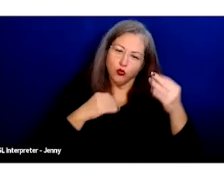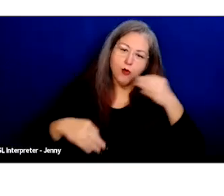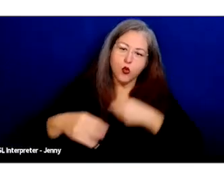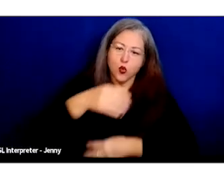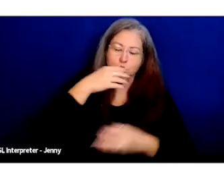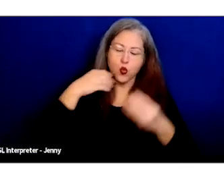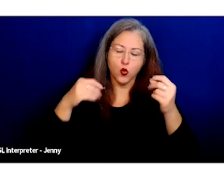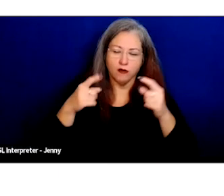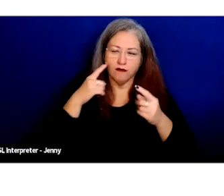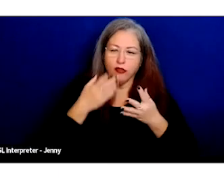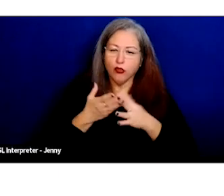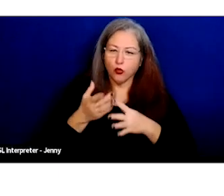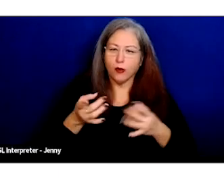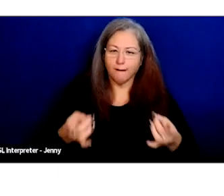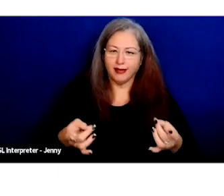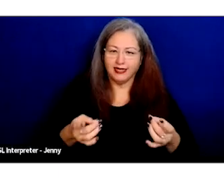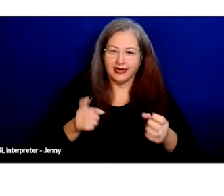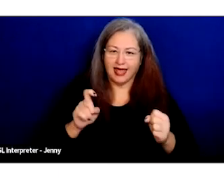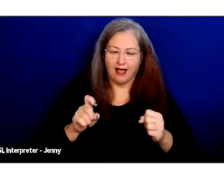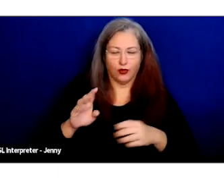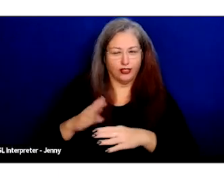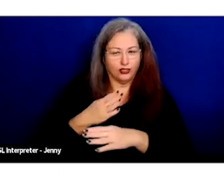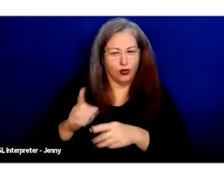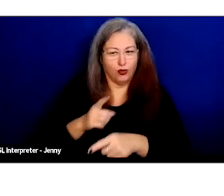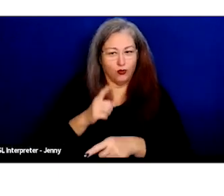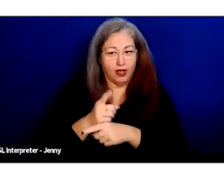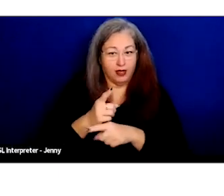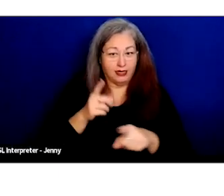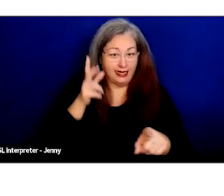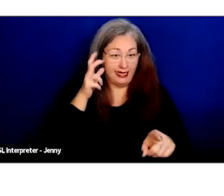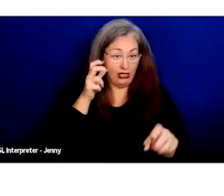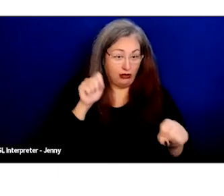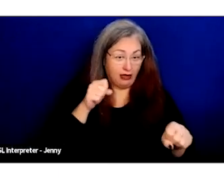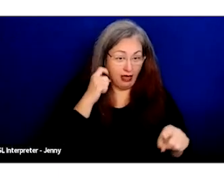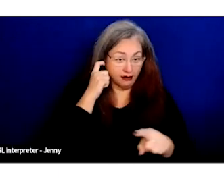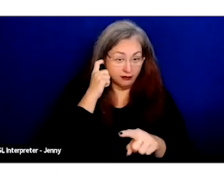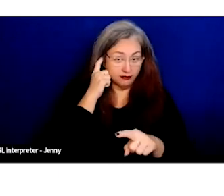Hold on, got to get the song right. Does everybody hear that?